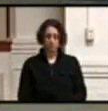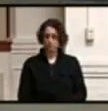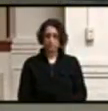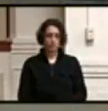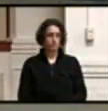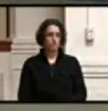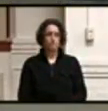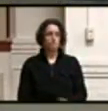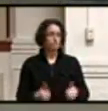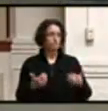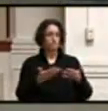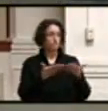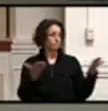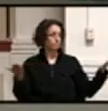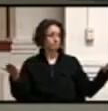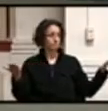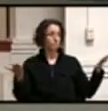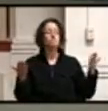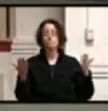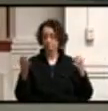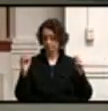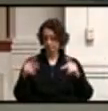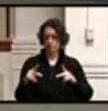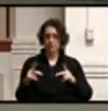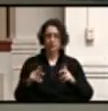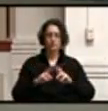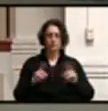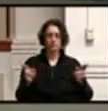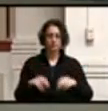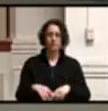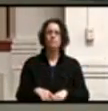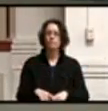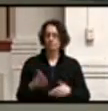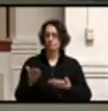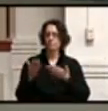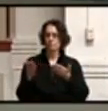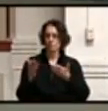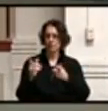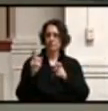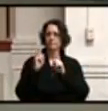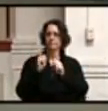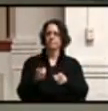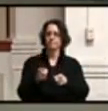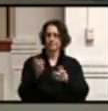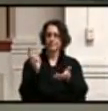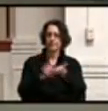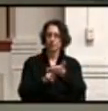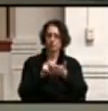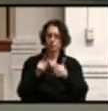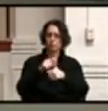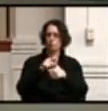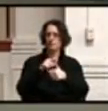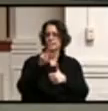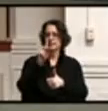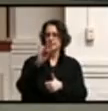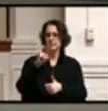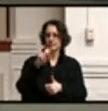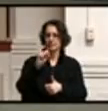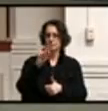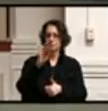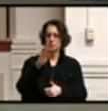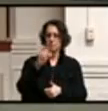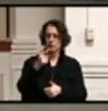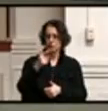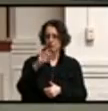Anybody on the board? Anybody who's in attendance? All right. We're ready for motion, please. To award a contract to Kingsbury Companies of Waitsfield, Vermont in the amount